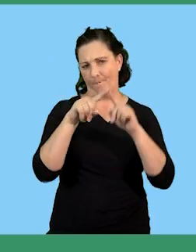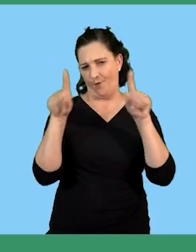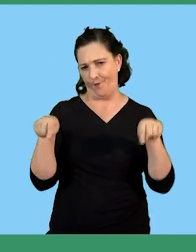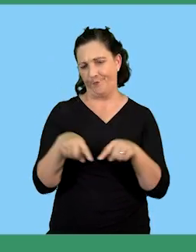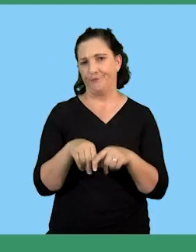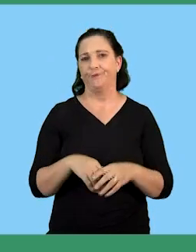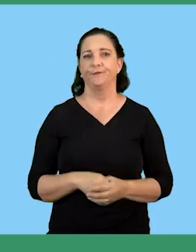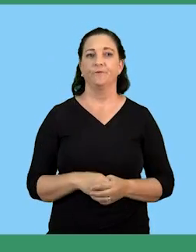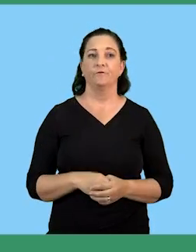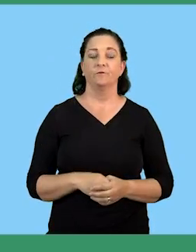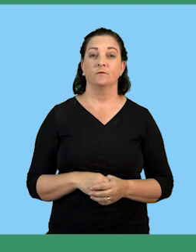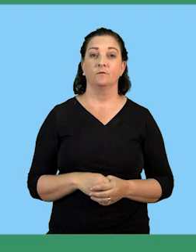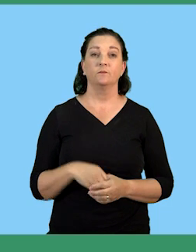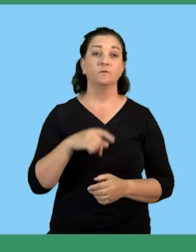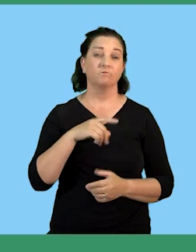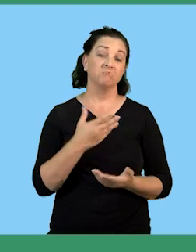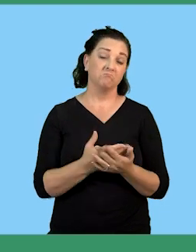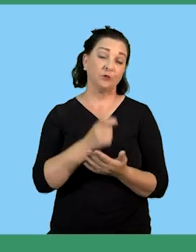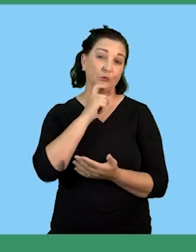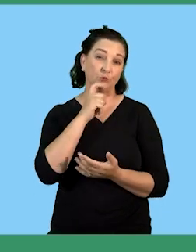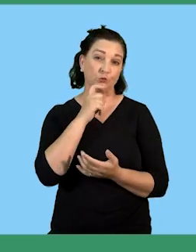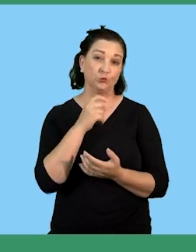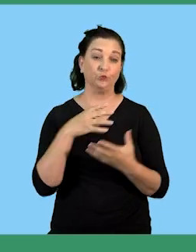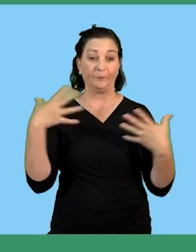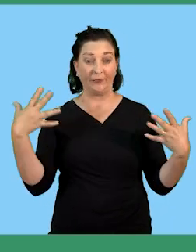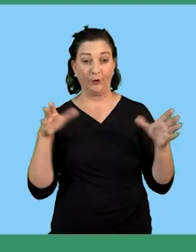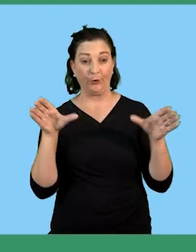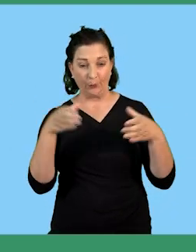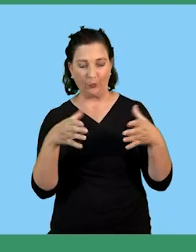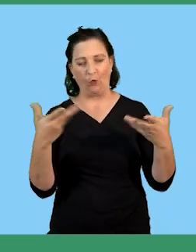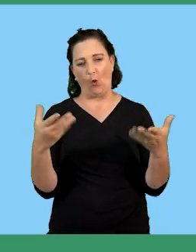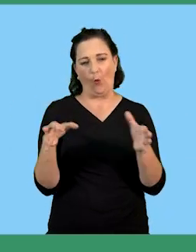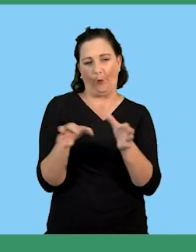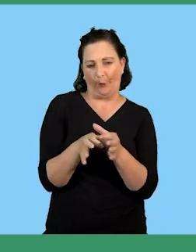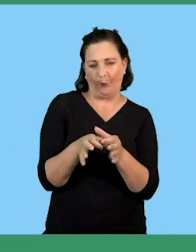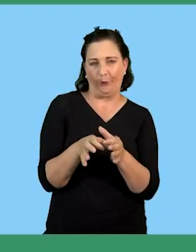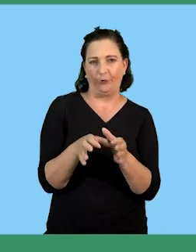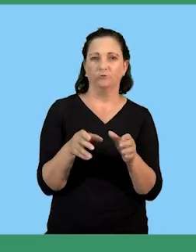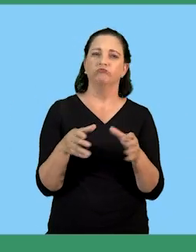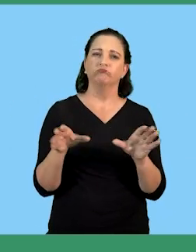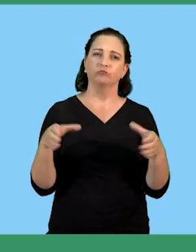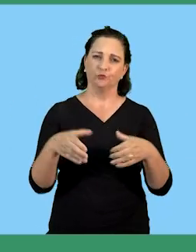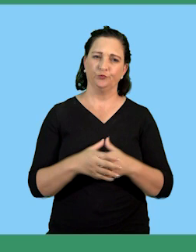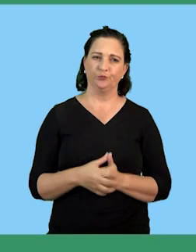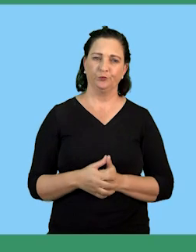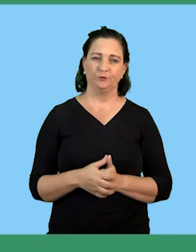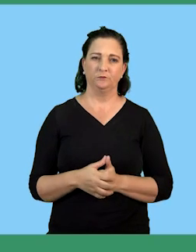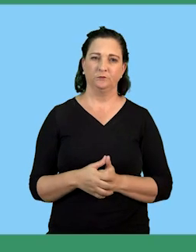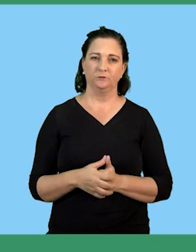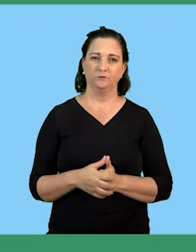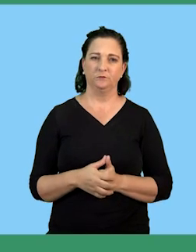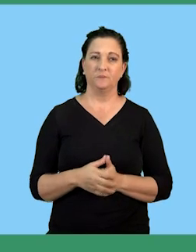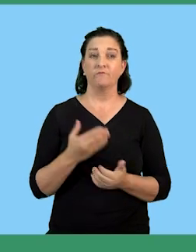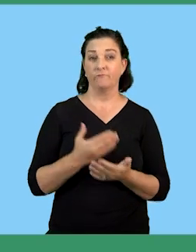smartboard. It can be used for small or large groups. It can be linked to other whiteboards in